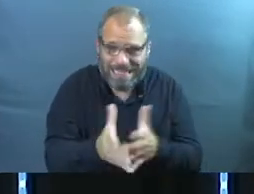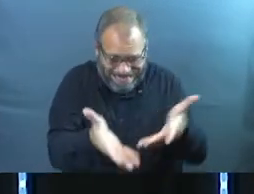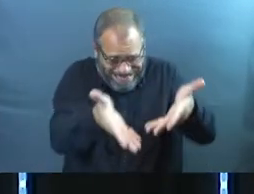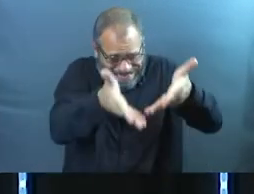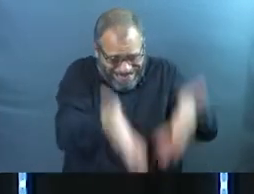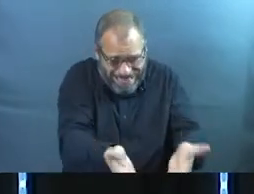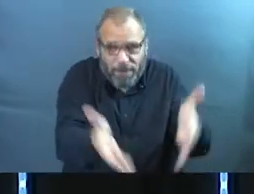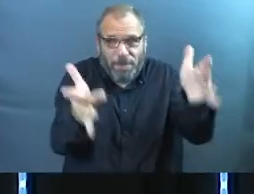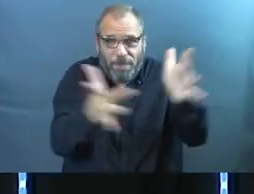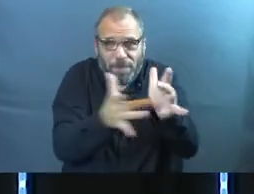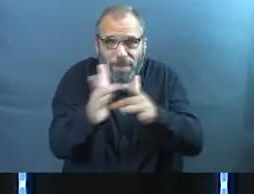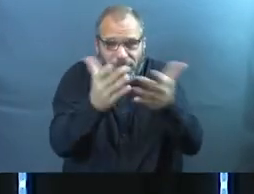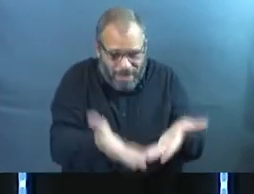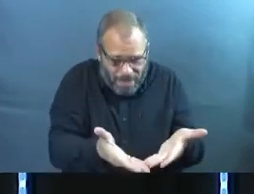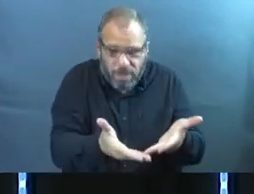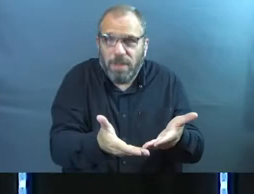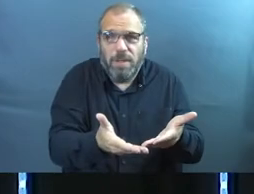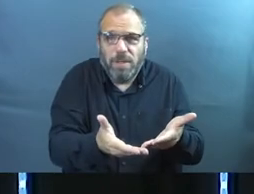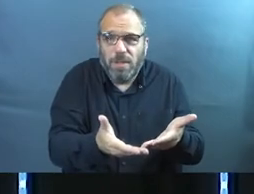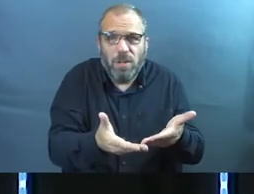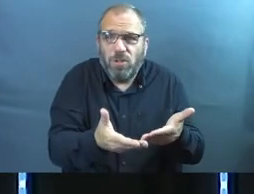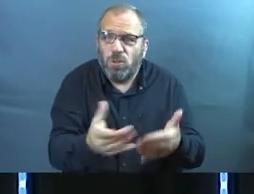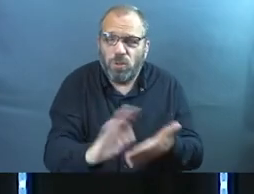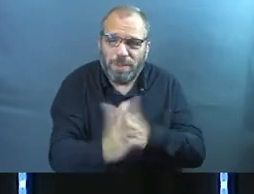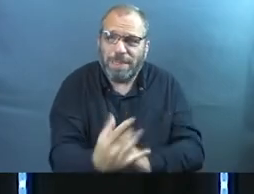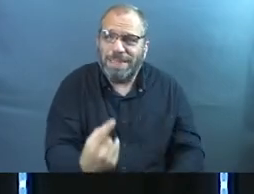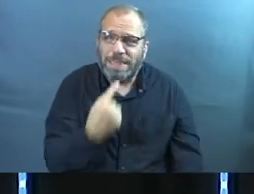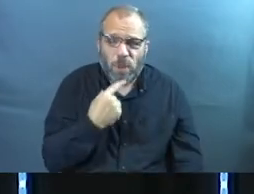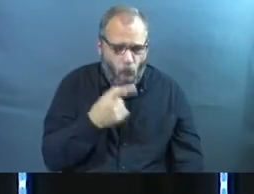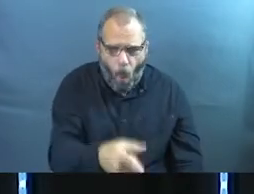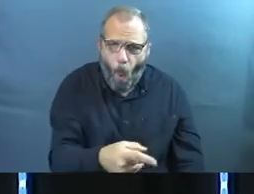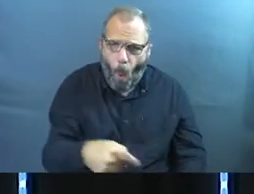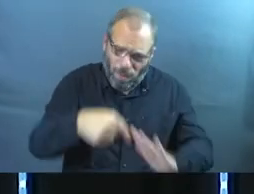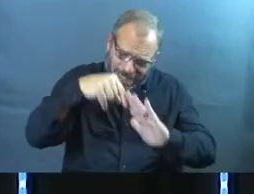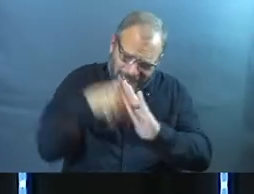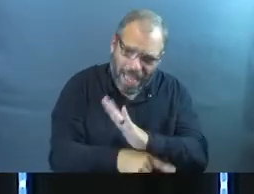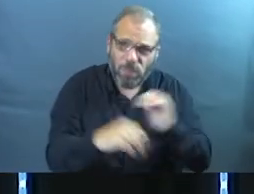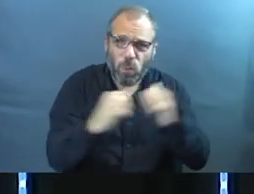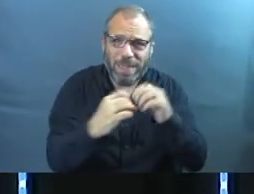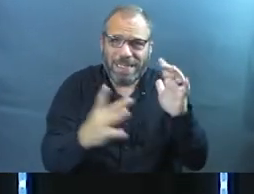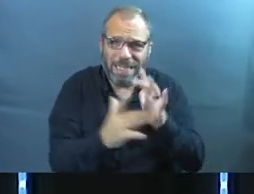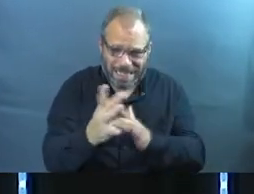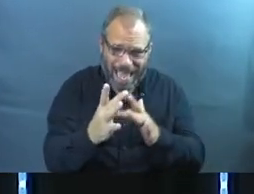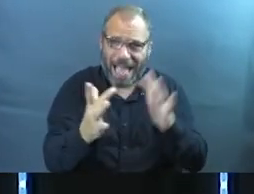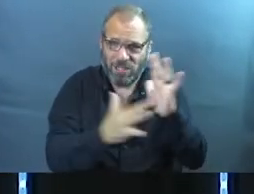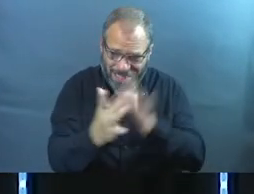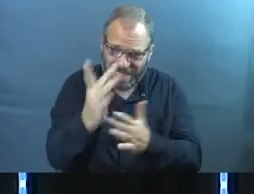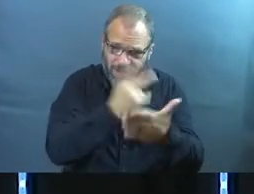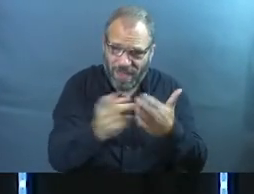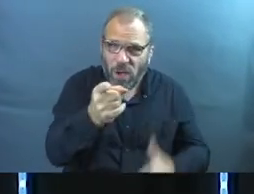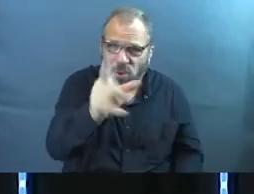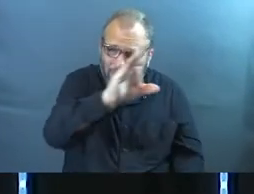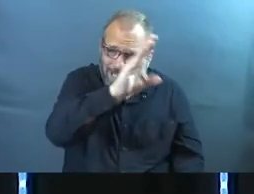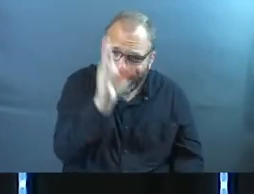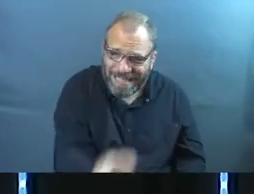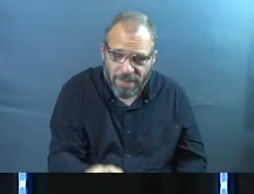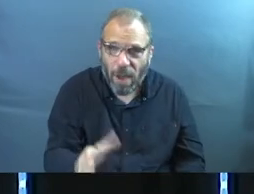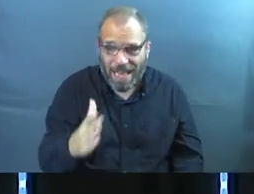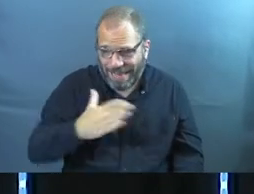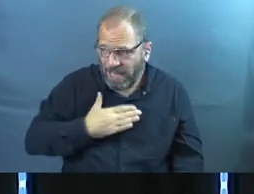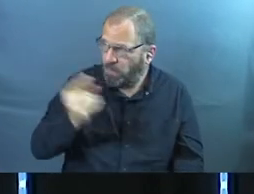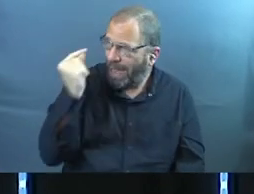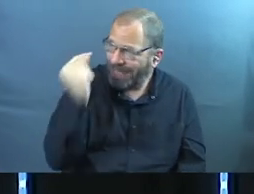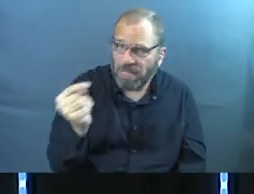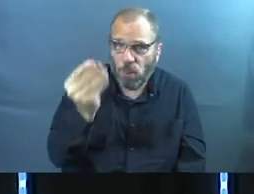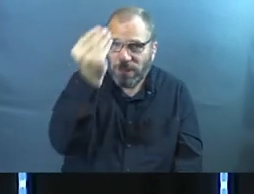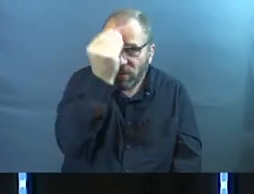there. You'll never be disappointed. The depth is there. And he'll never let you down. That's my